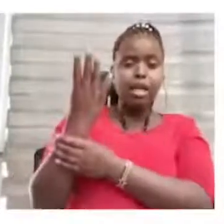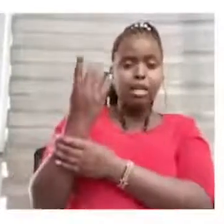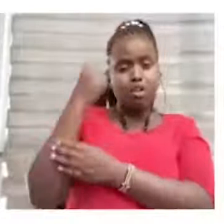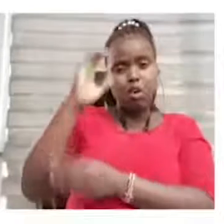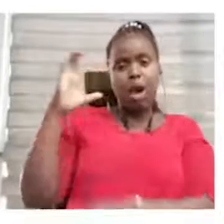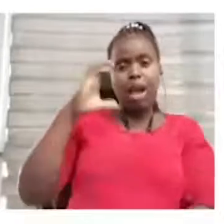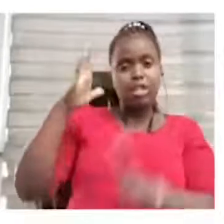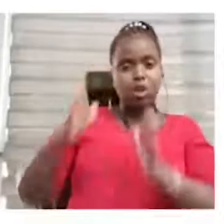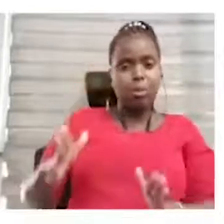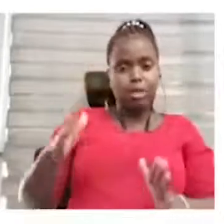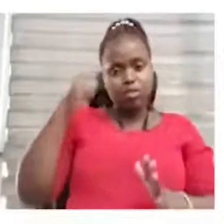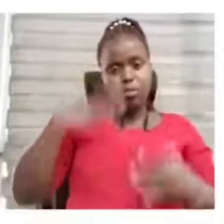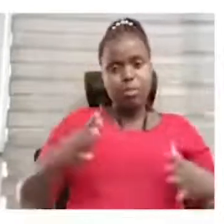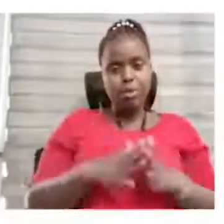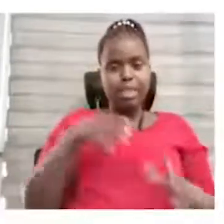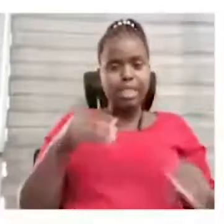disabilities.